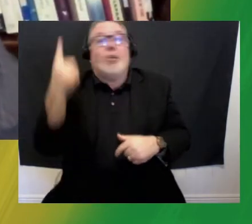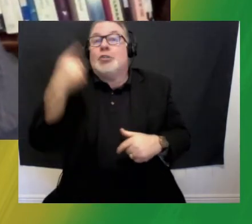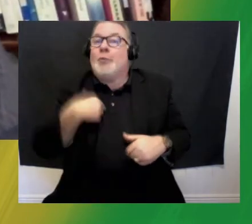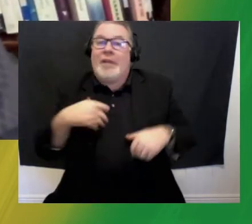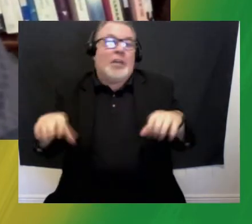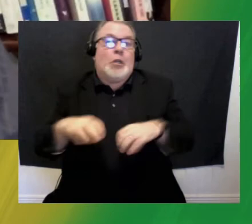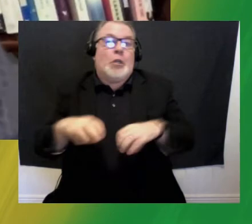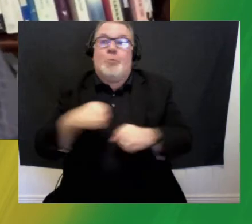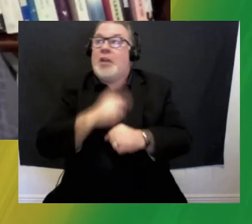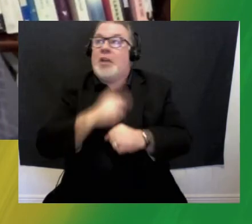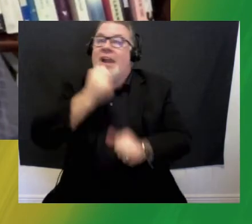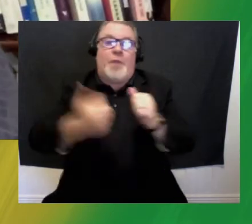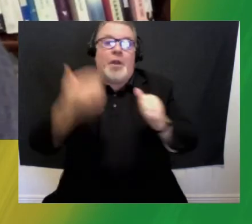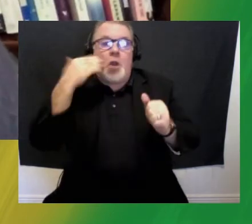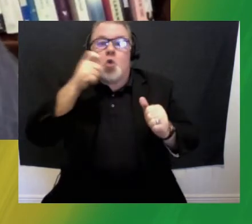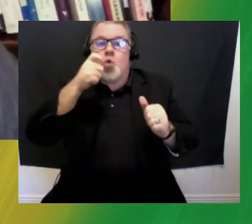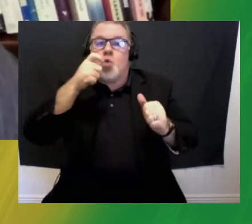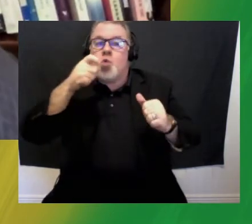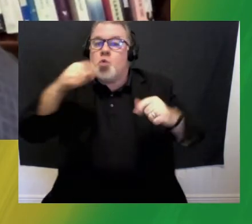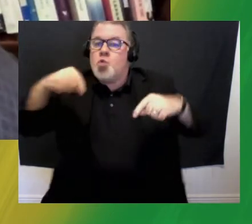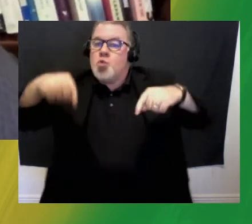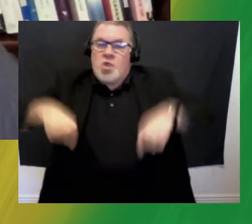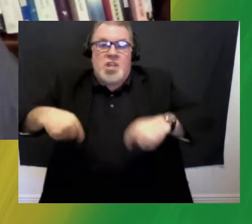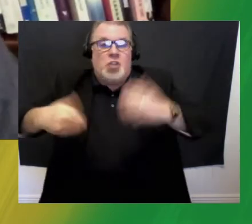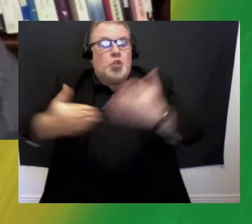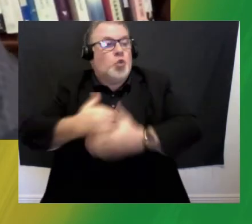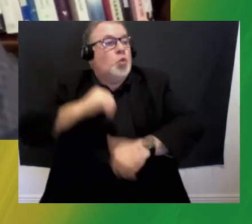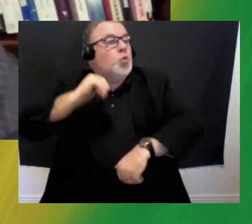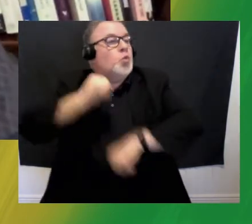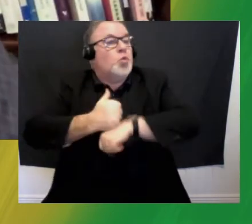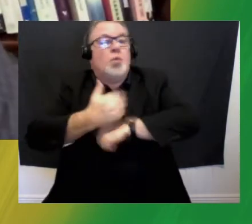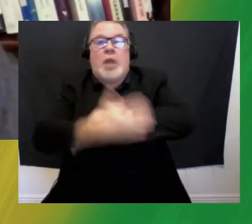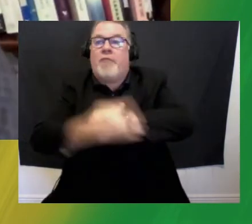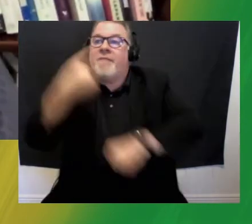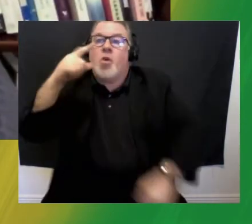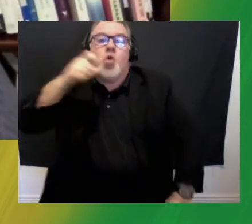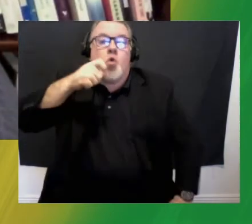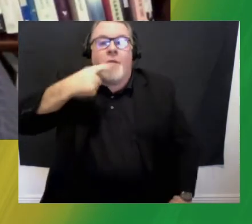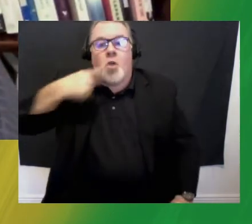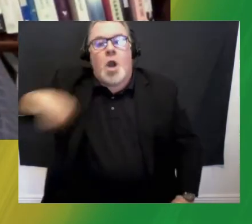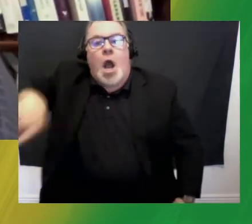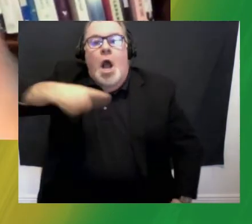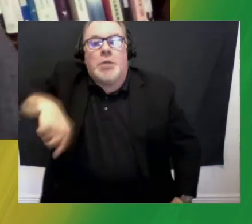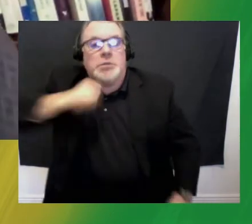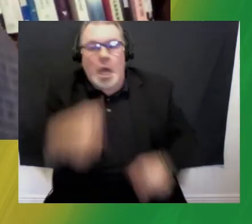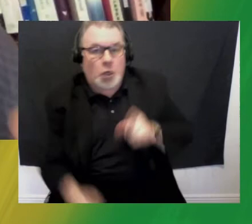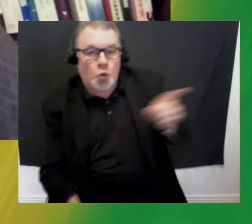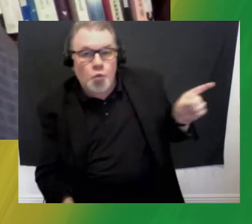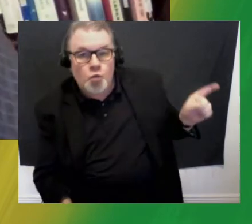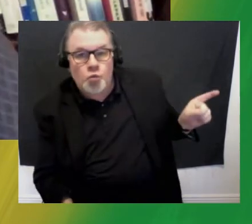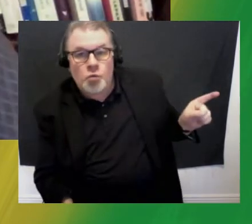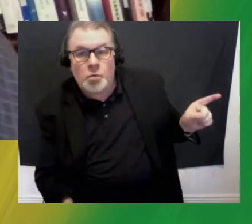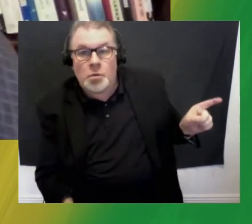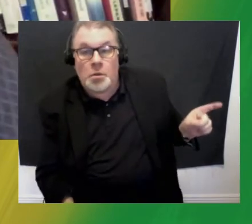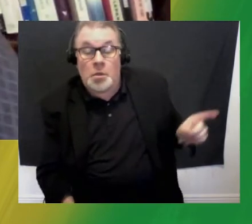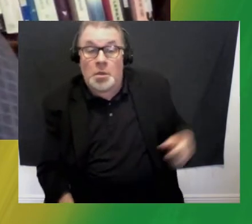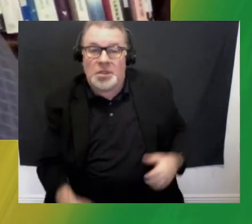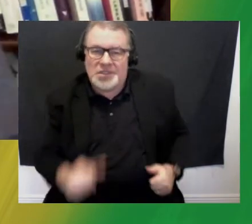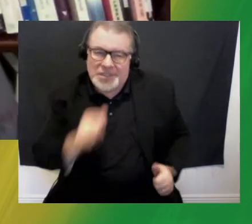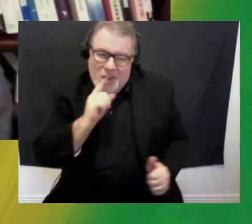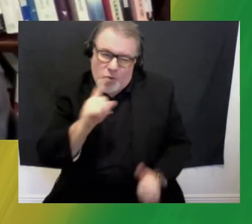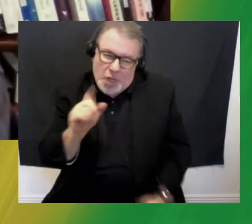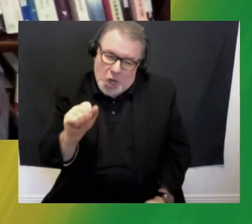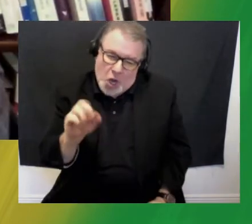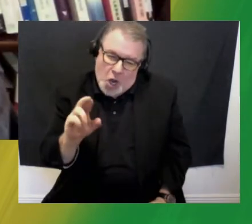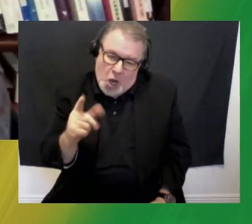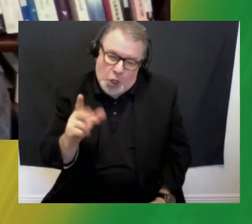sure everybody knows who this here, new country was for. And it's for us and not y'all. So it's not really arguable that it's been baked